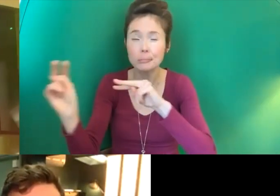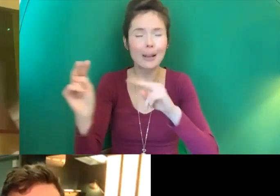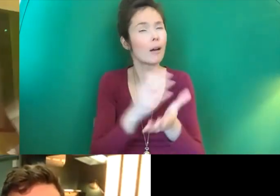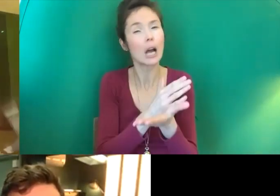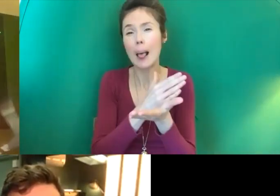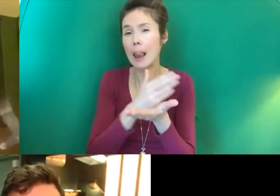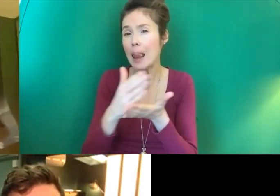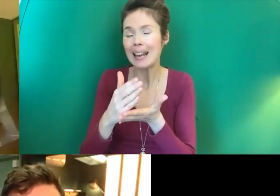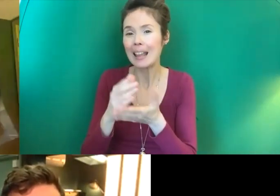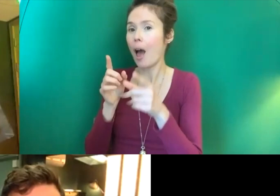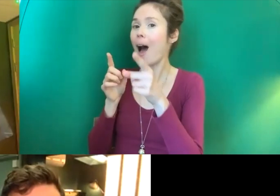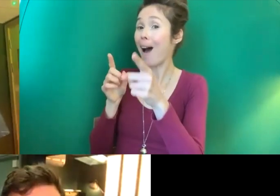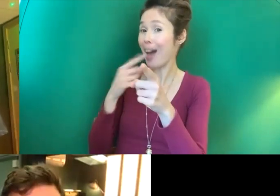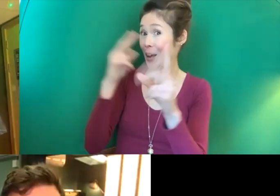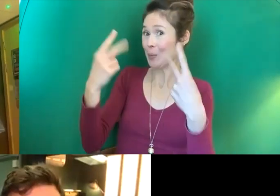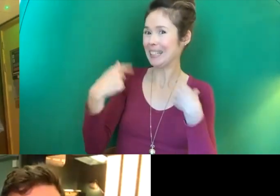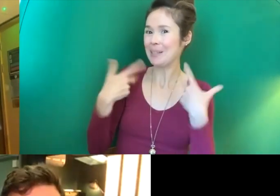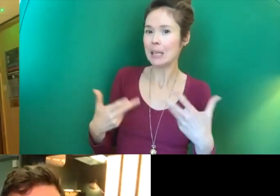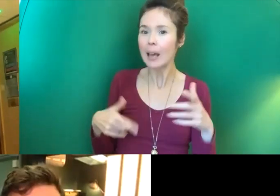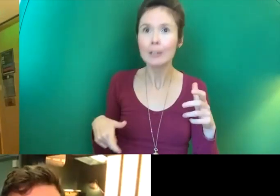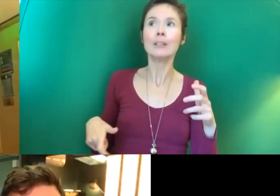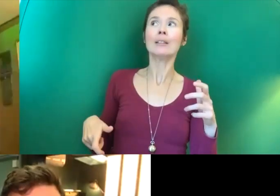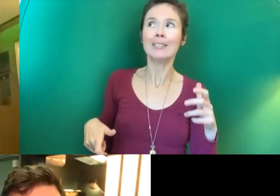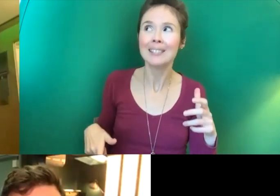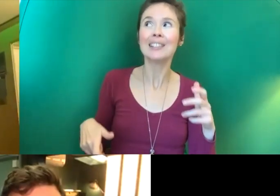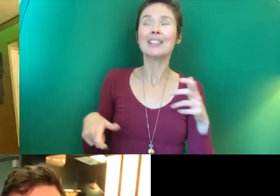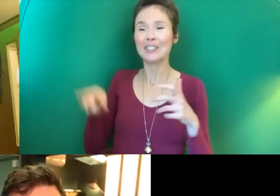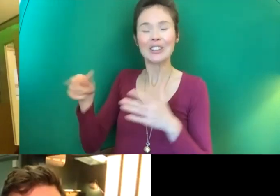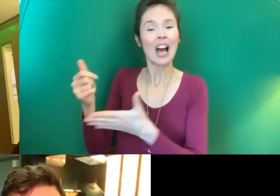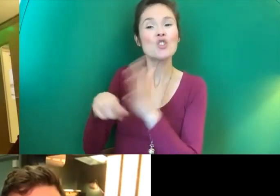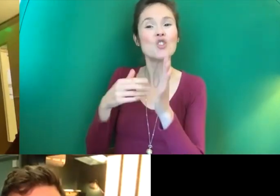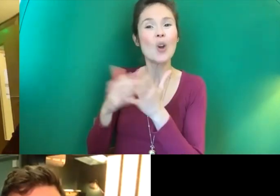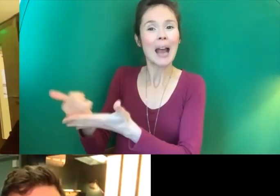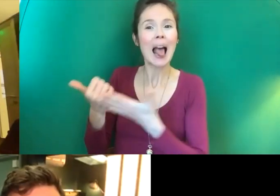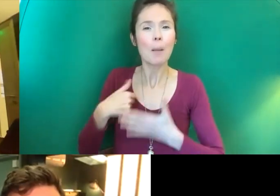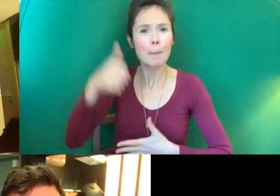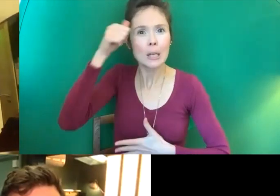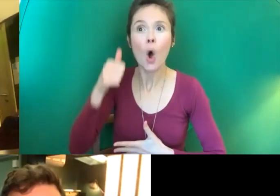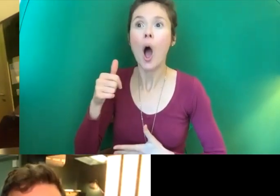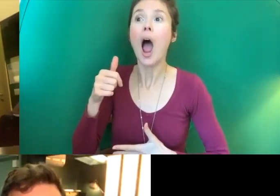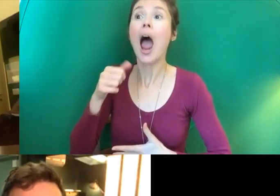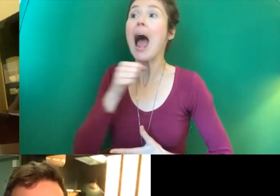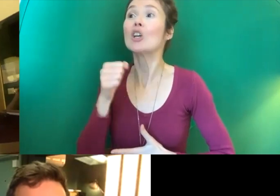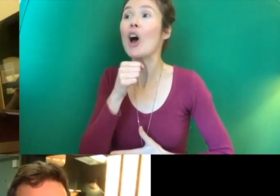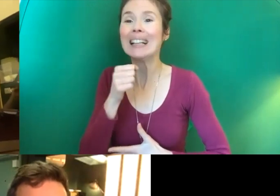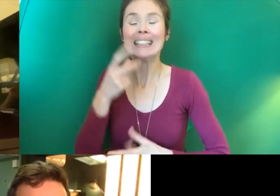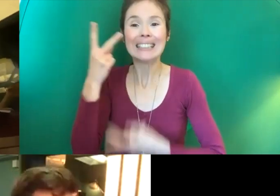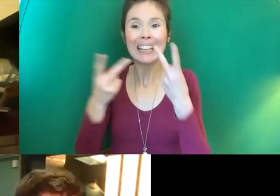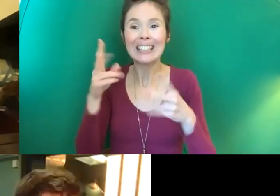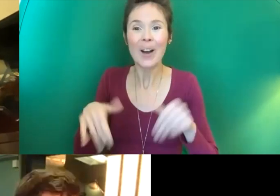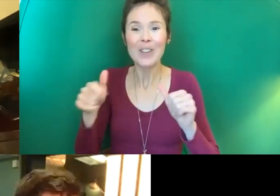he's keep me in time so that I knew where I was coming in. Yeah, it's great,